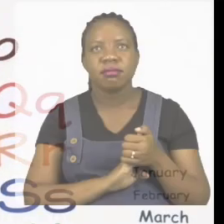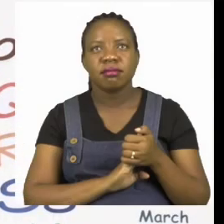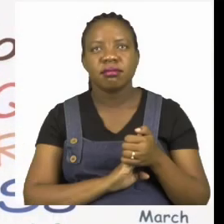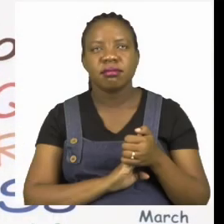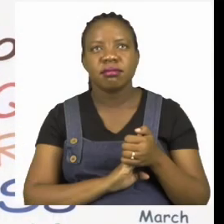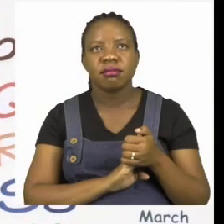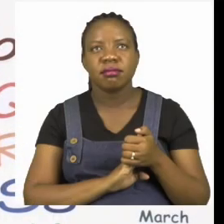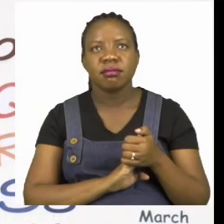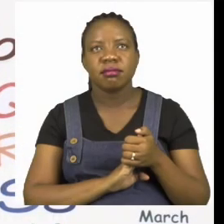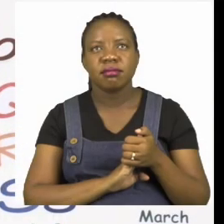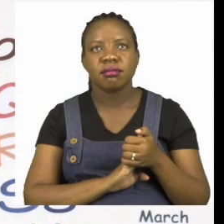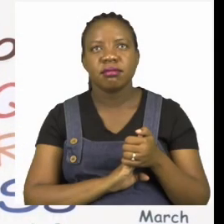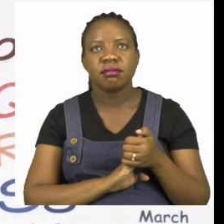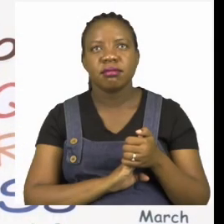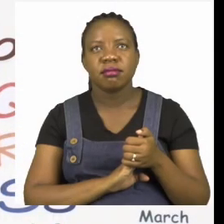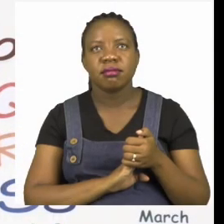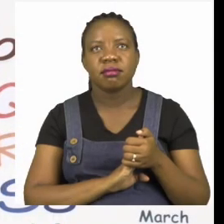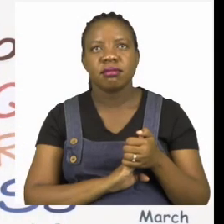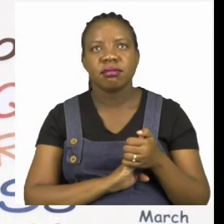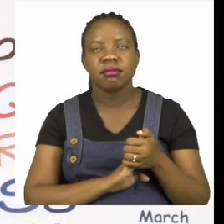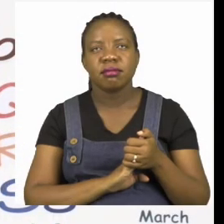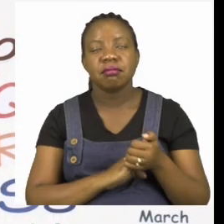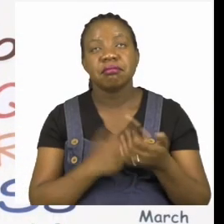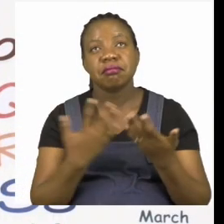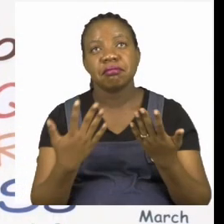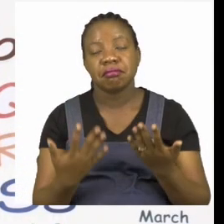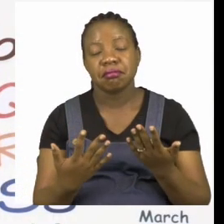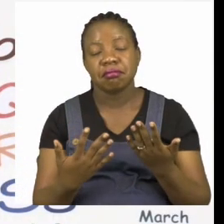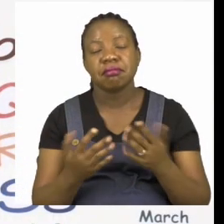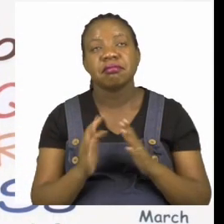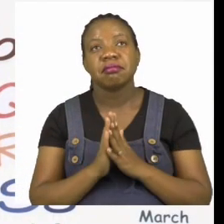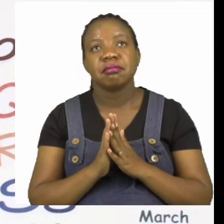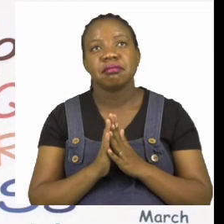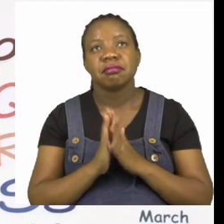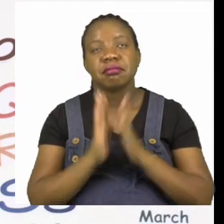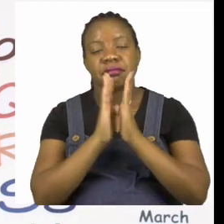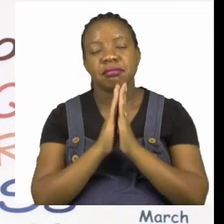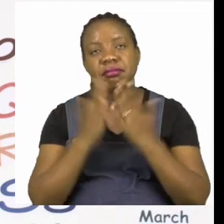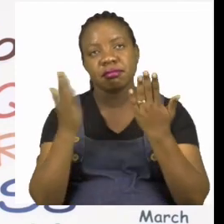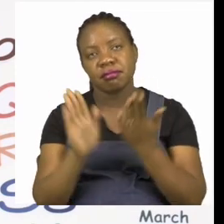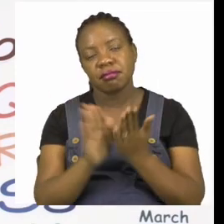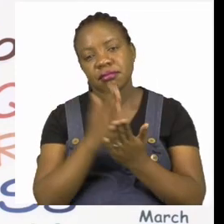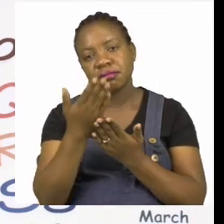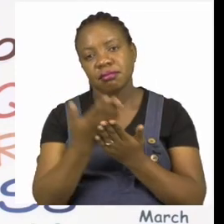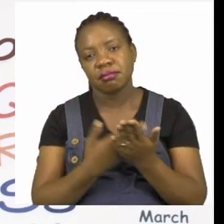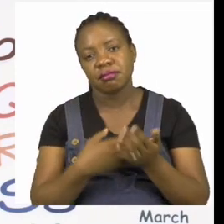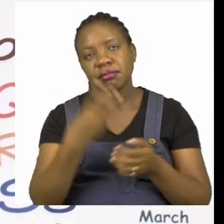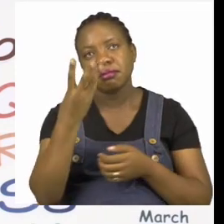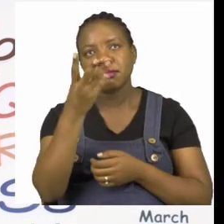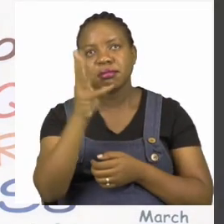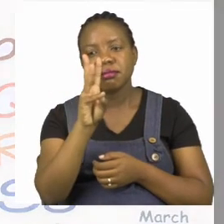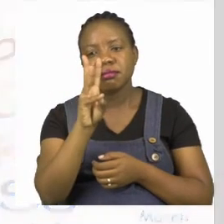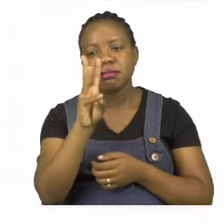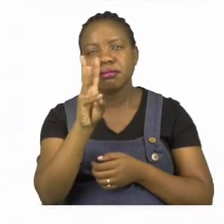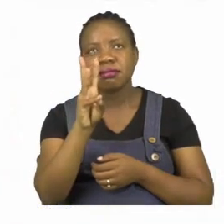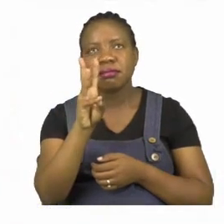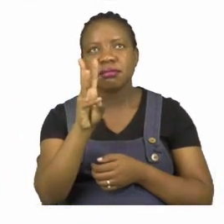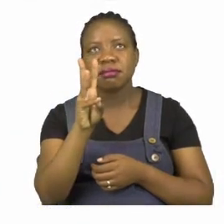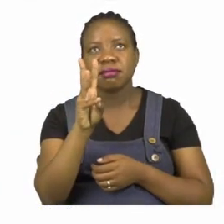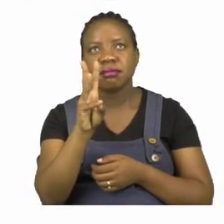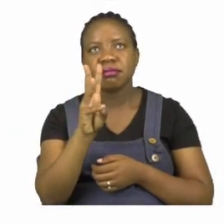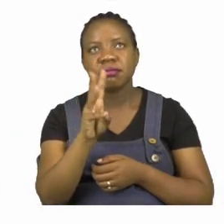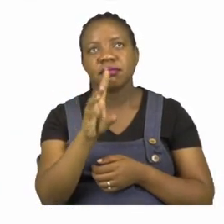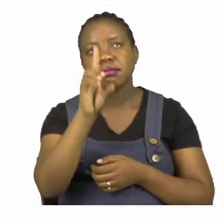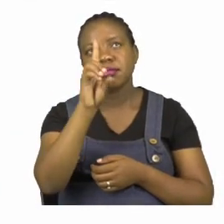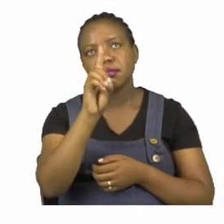Now, boys and girls, we're going to do diagraphs on page 6. Today's diagraphs